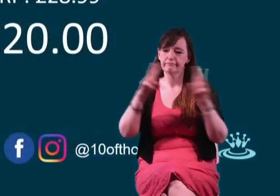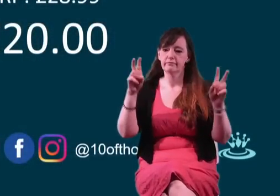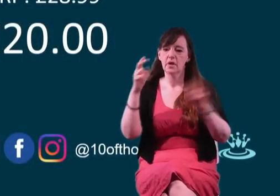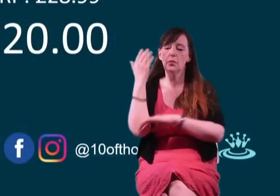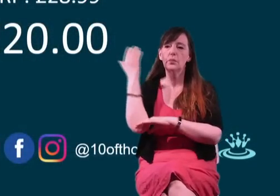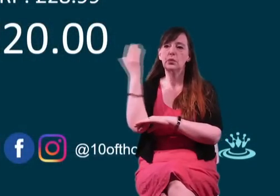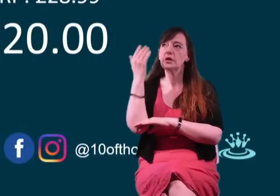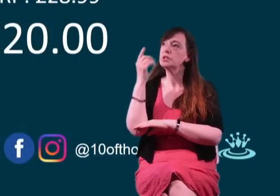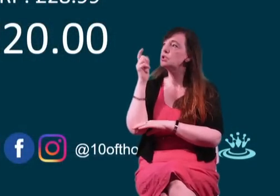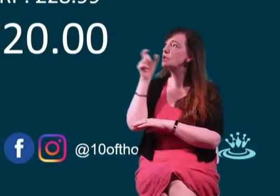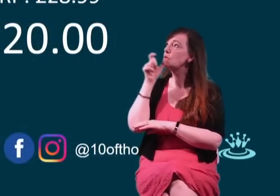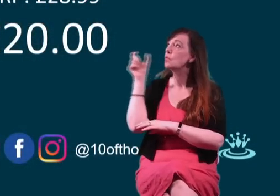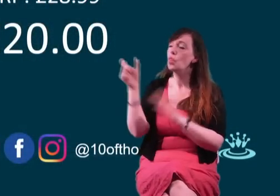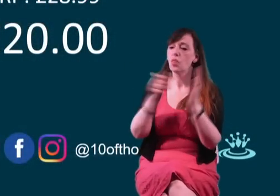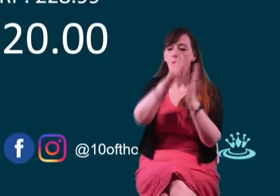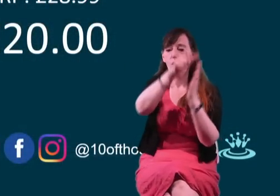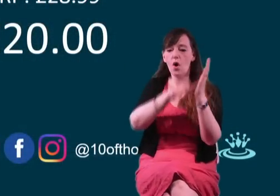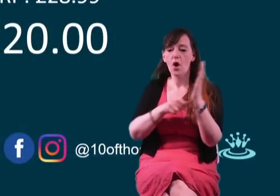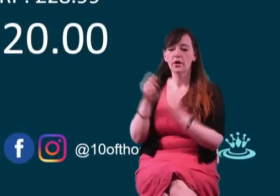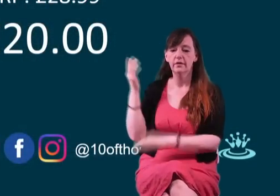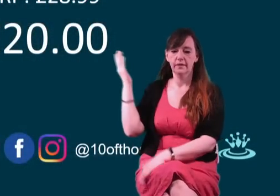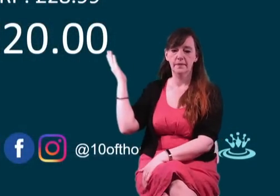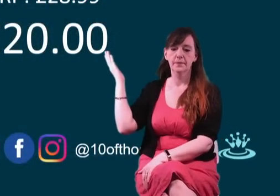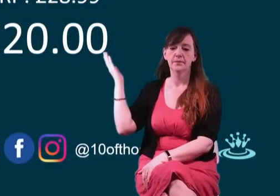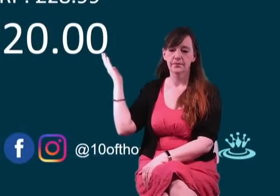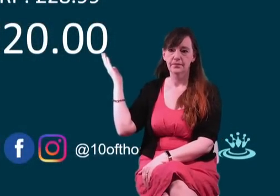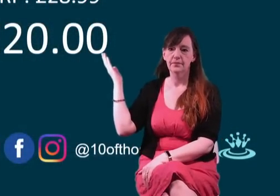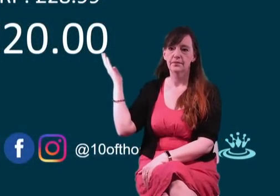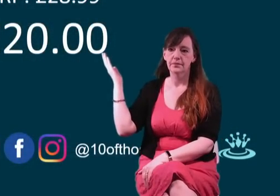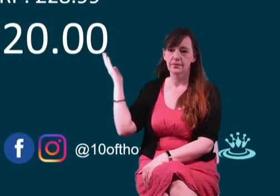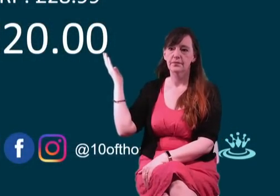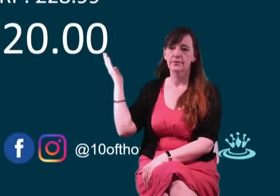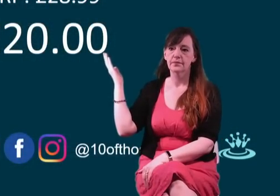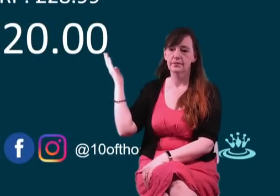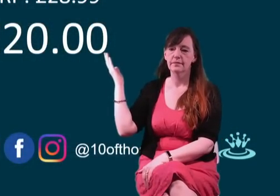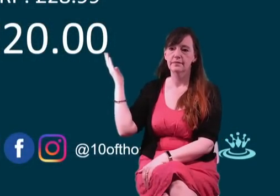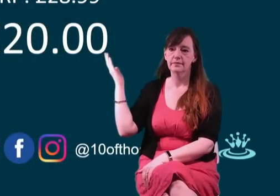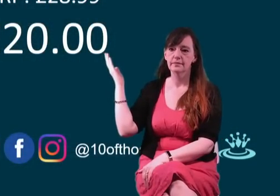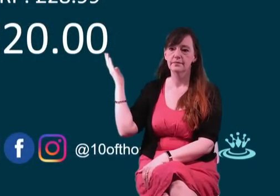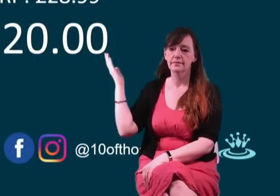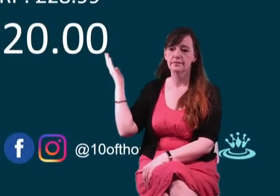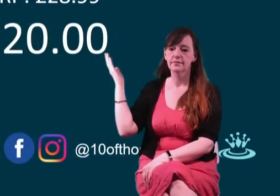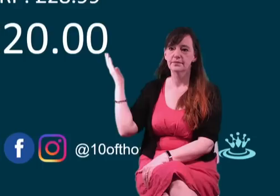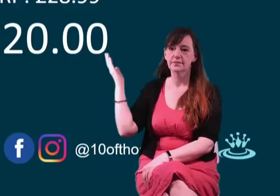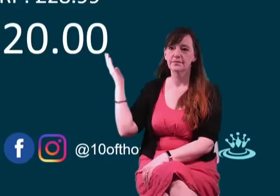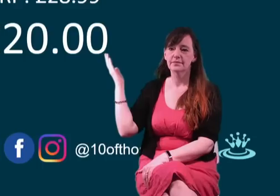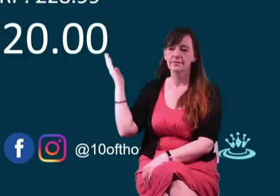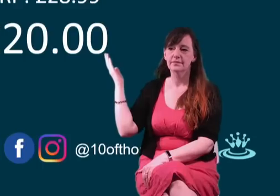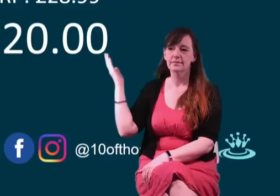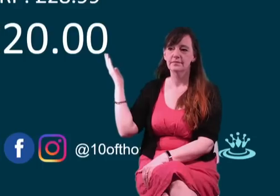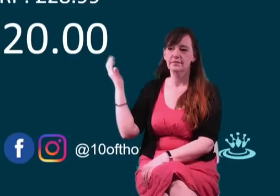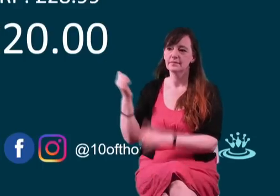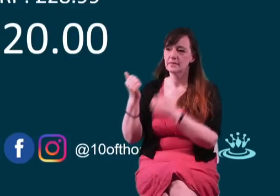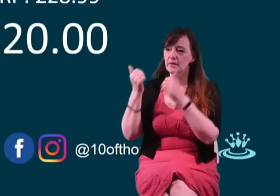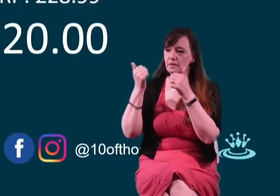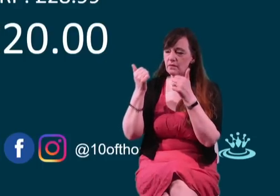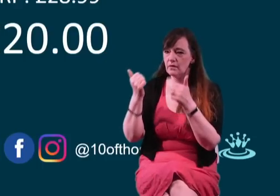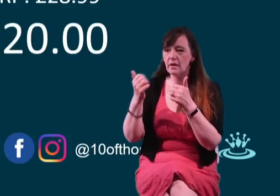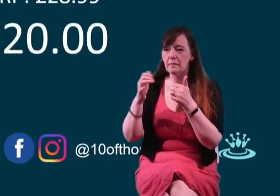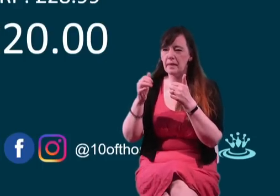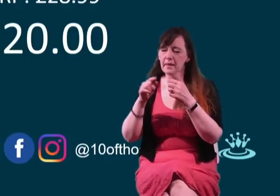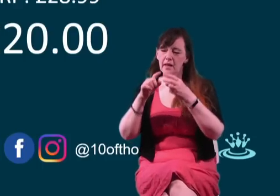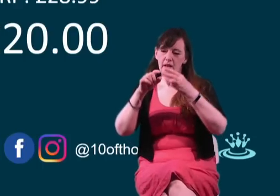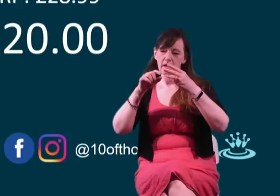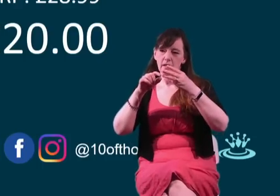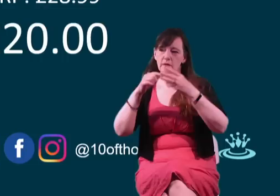done in this series are very, very good exposition to go just a little bit further. And so if that's you, perhaps you're perhaps